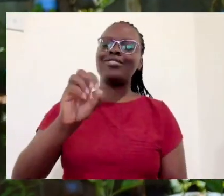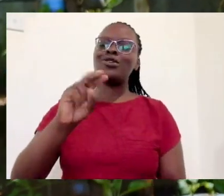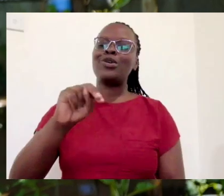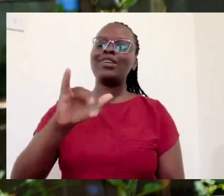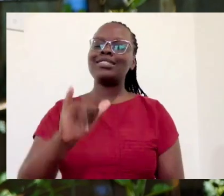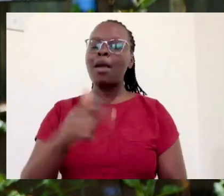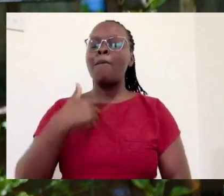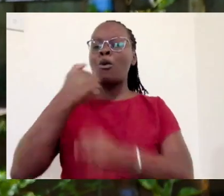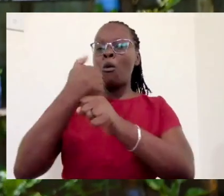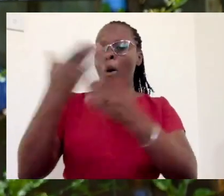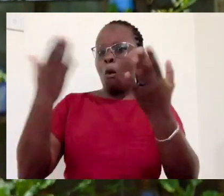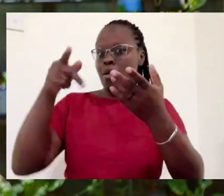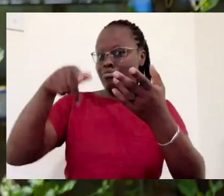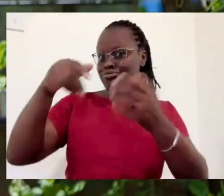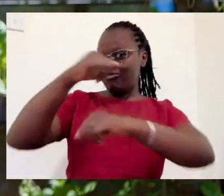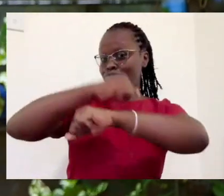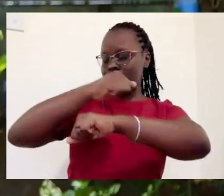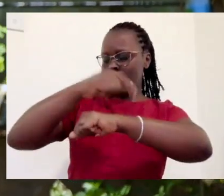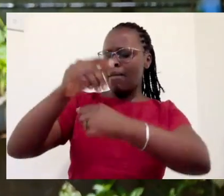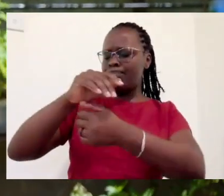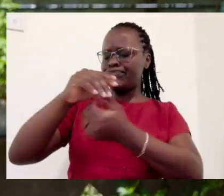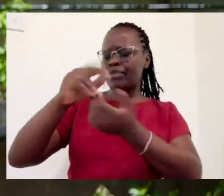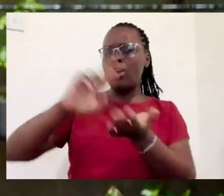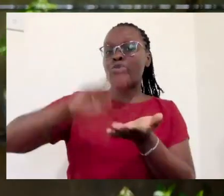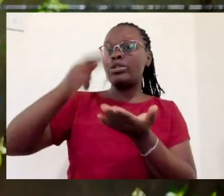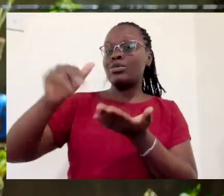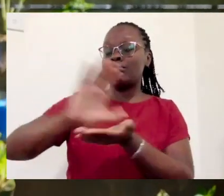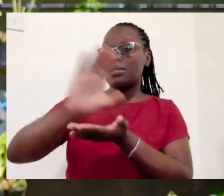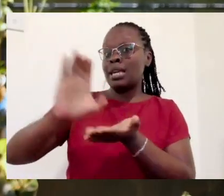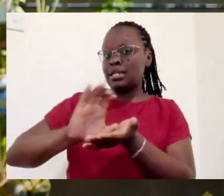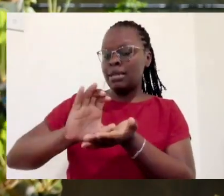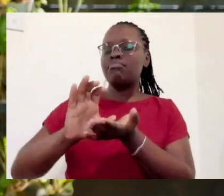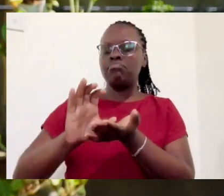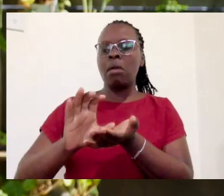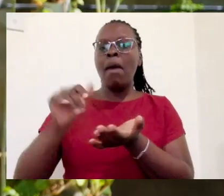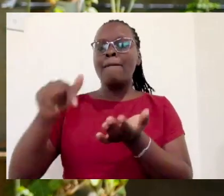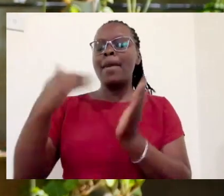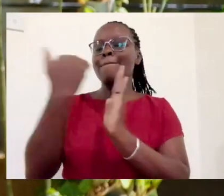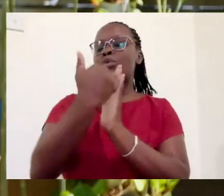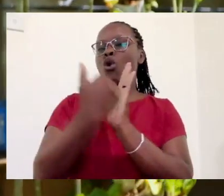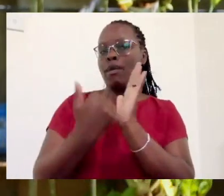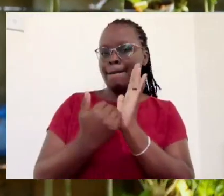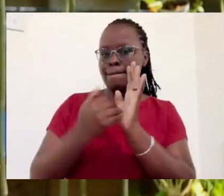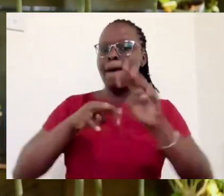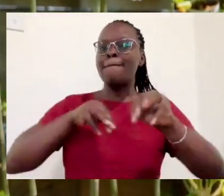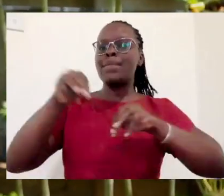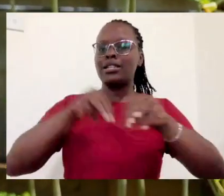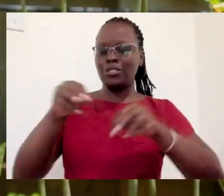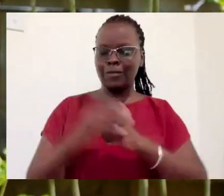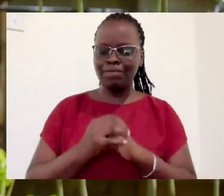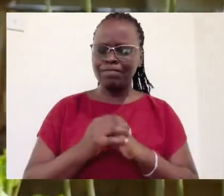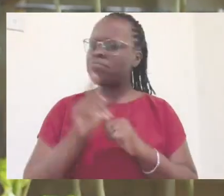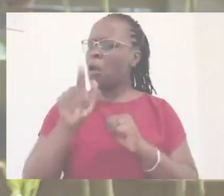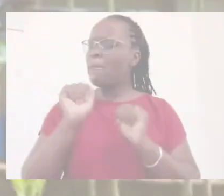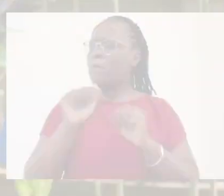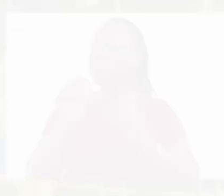Anthony Munga. I work here at Elimu Resource Center, and here I am the programs manager